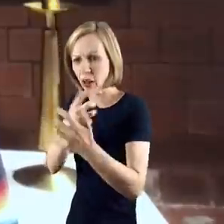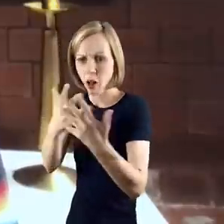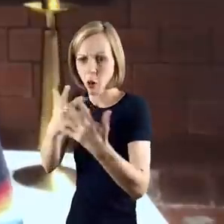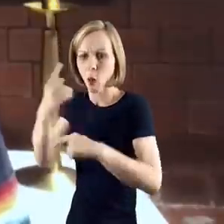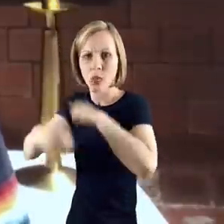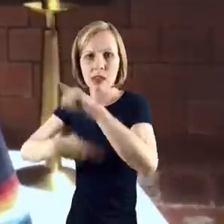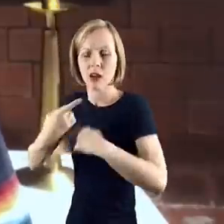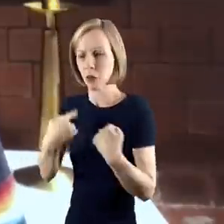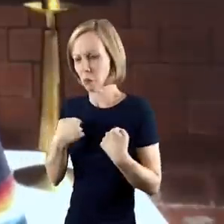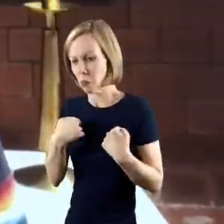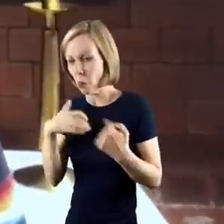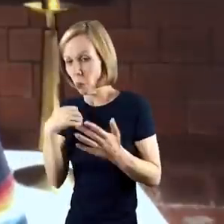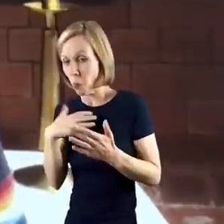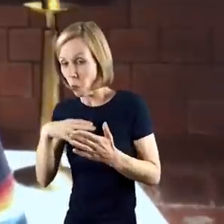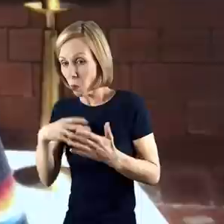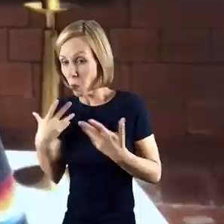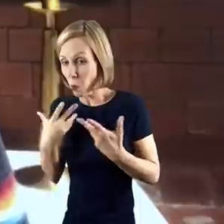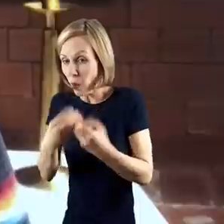chosen to spend time with.